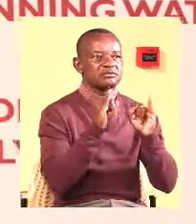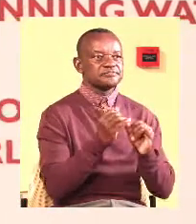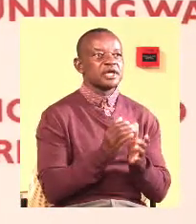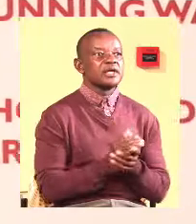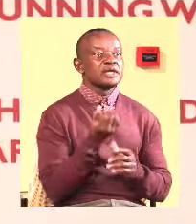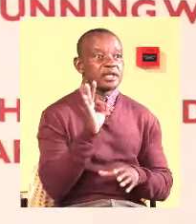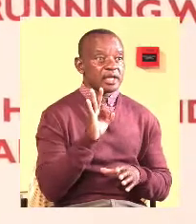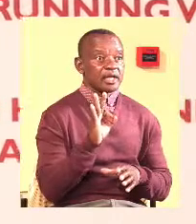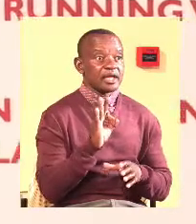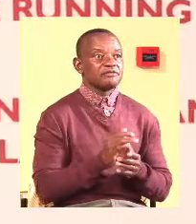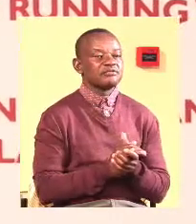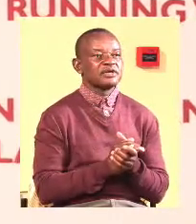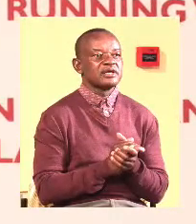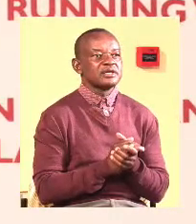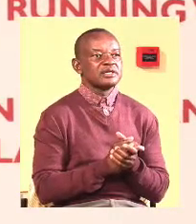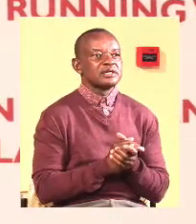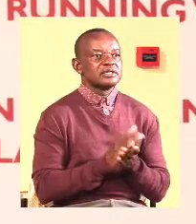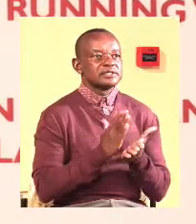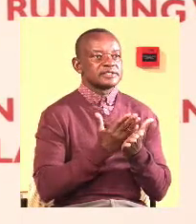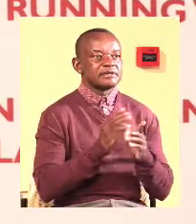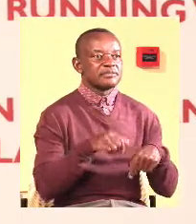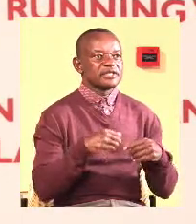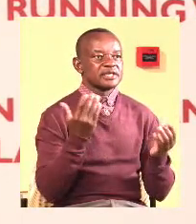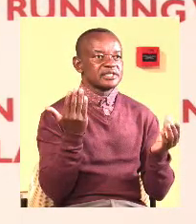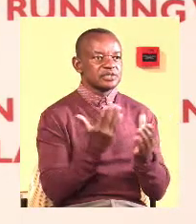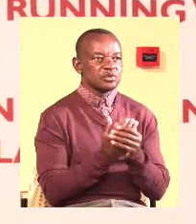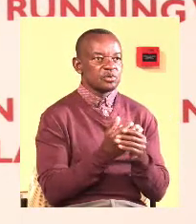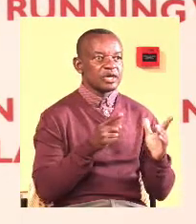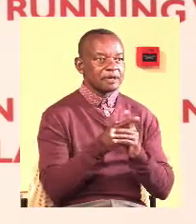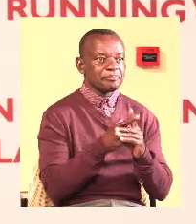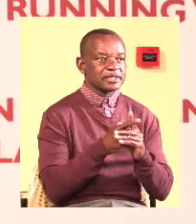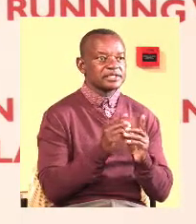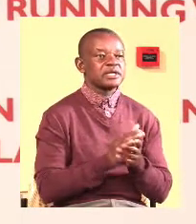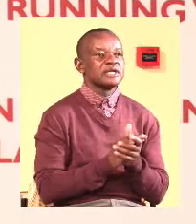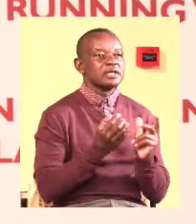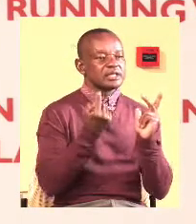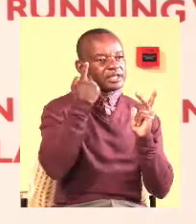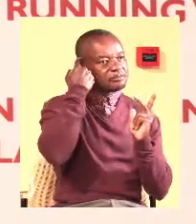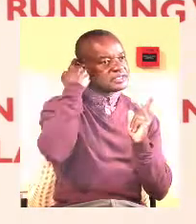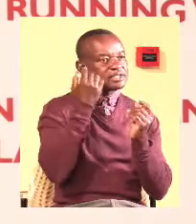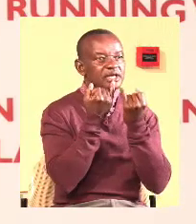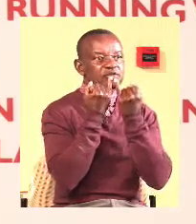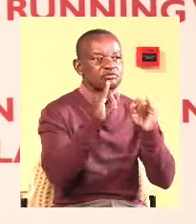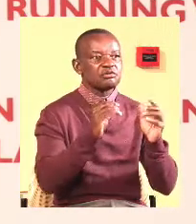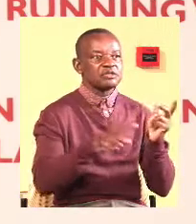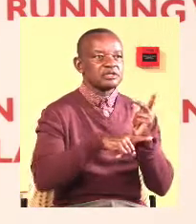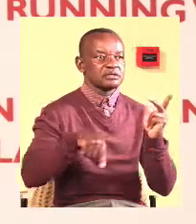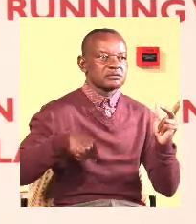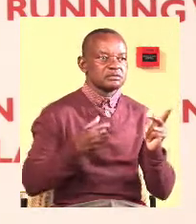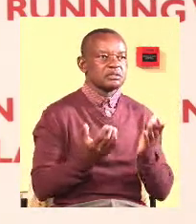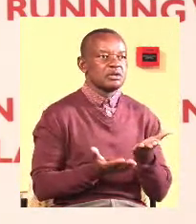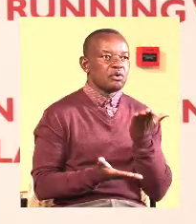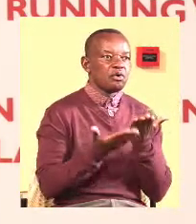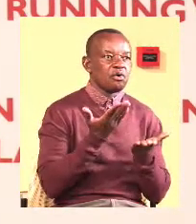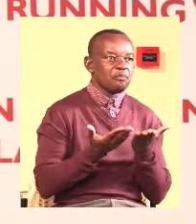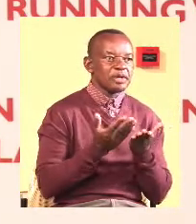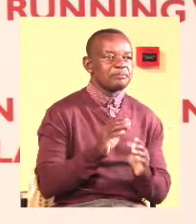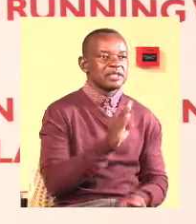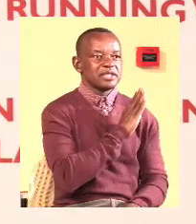developments, it's either done by the minister, the case management team, or then by